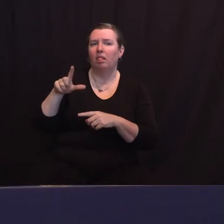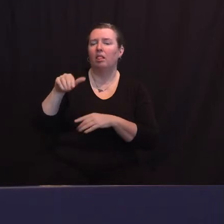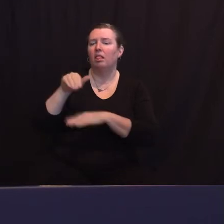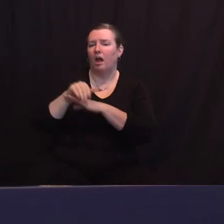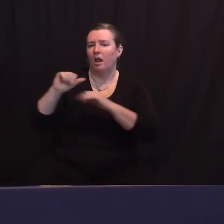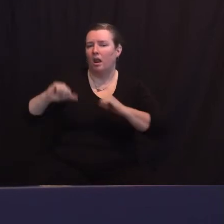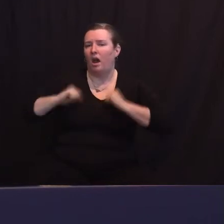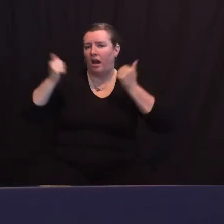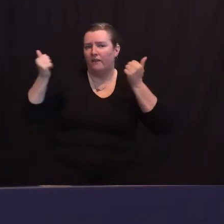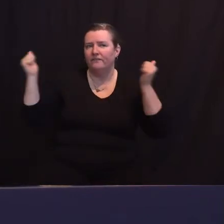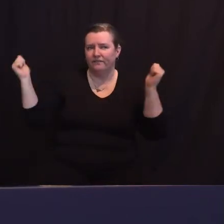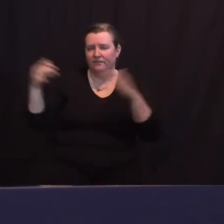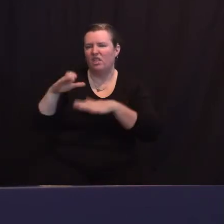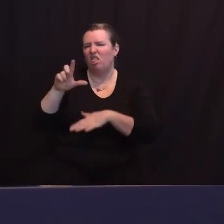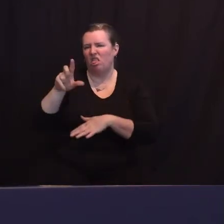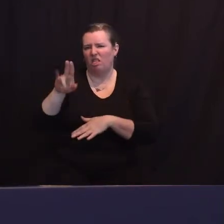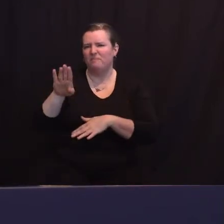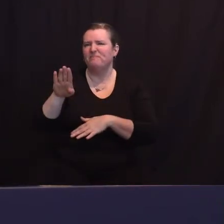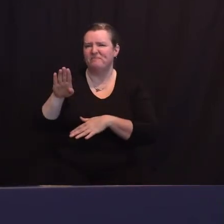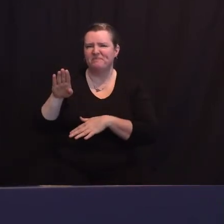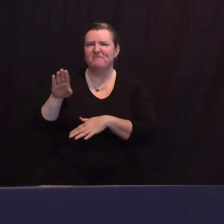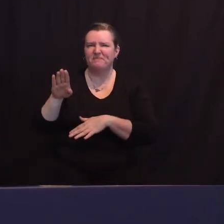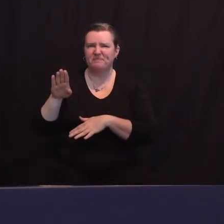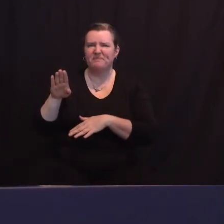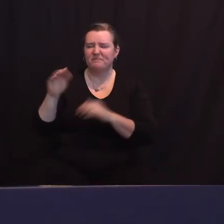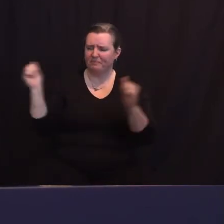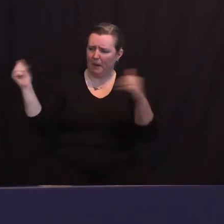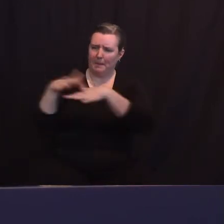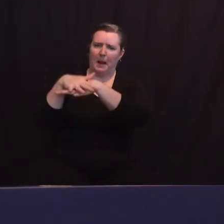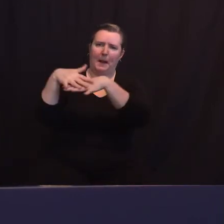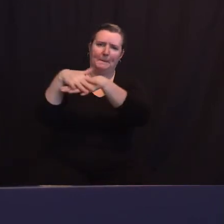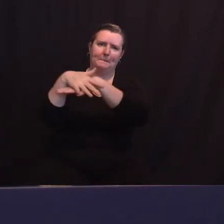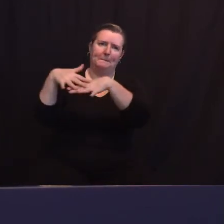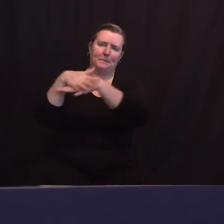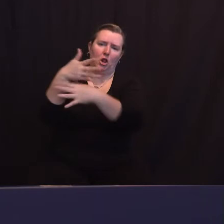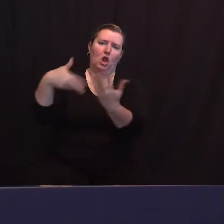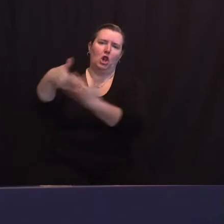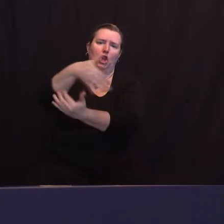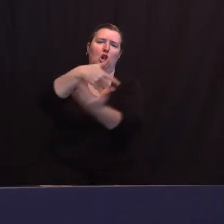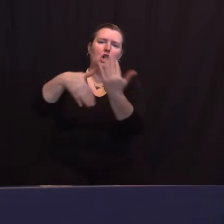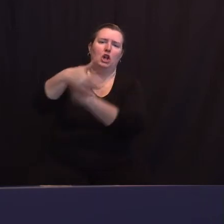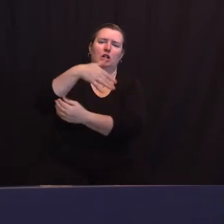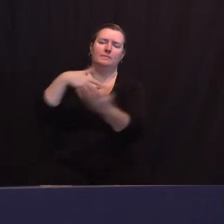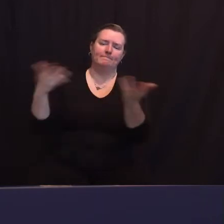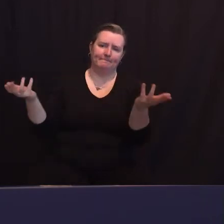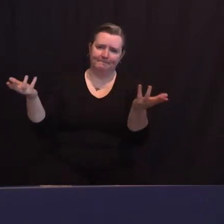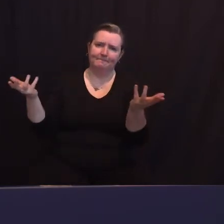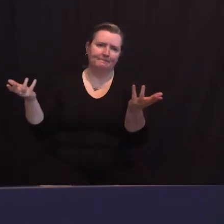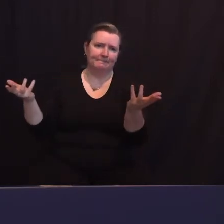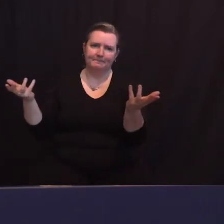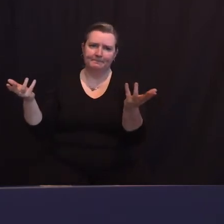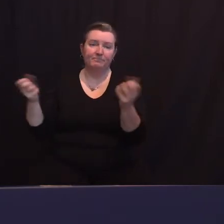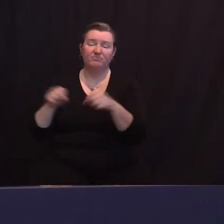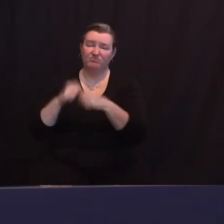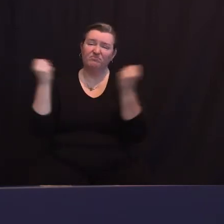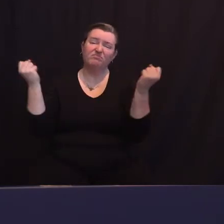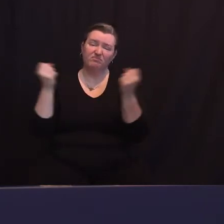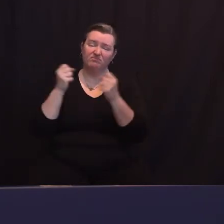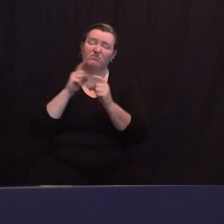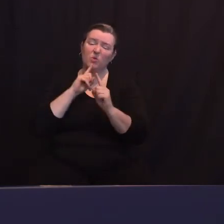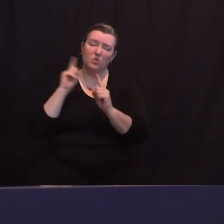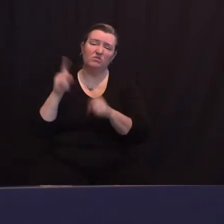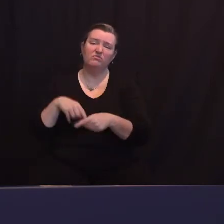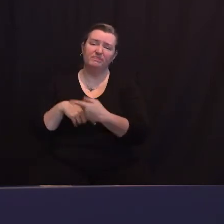Club, which had a large disorderly crowd there, and were found in violation of the executive